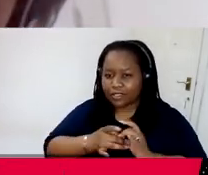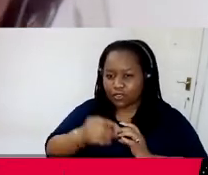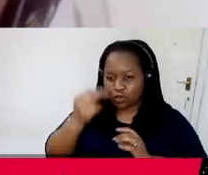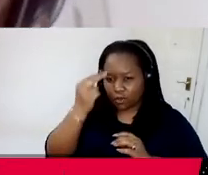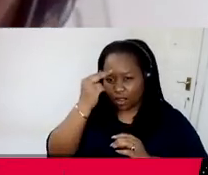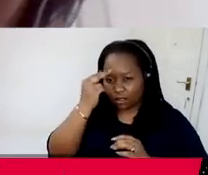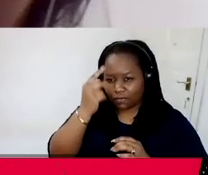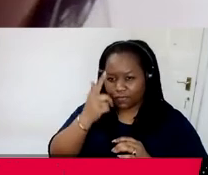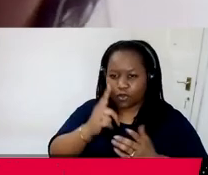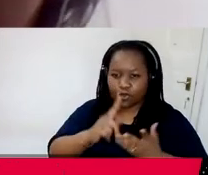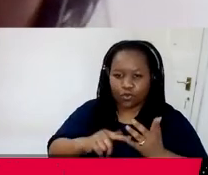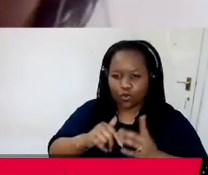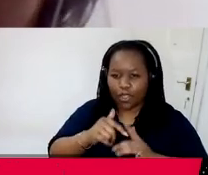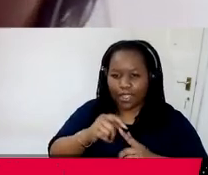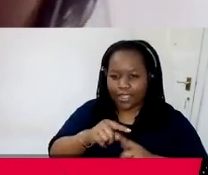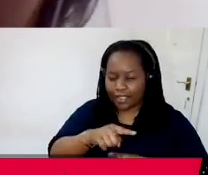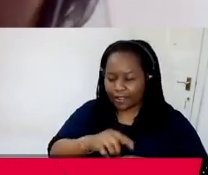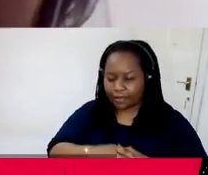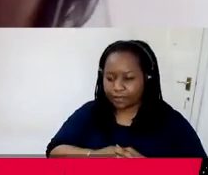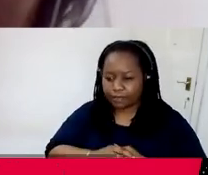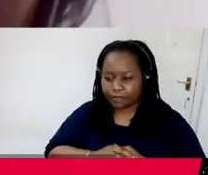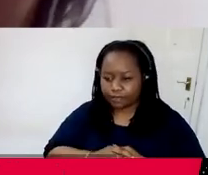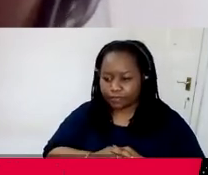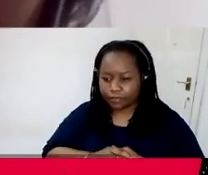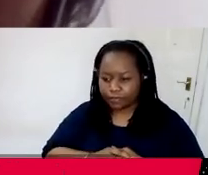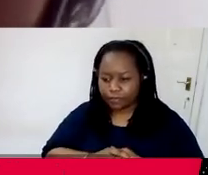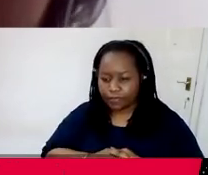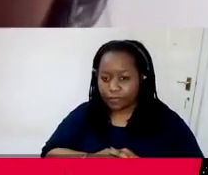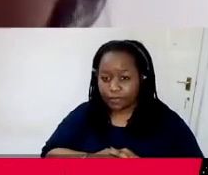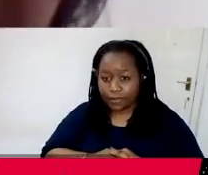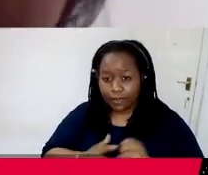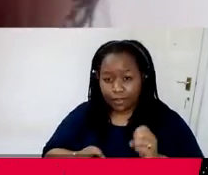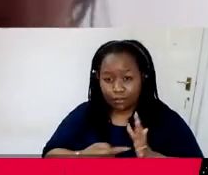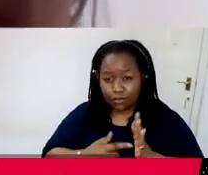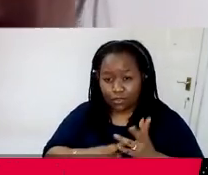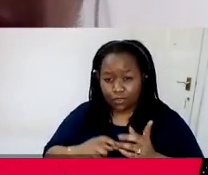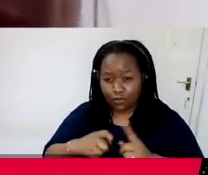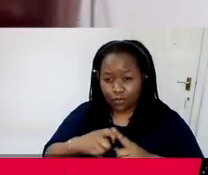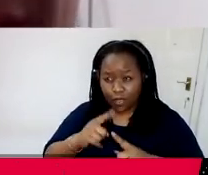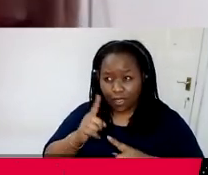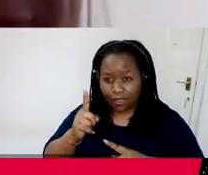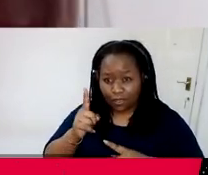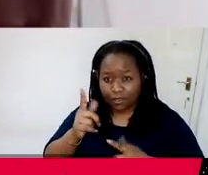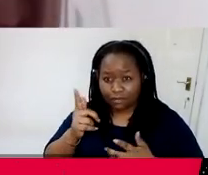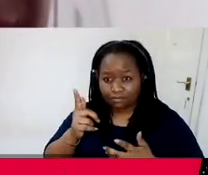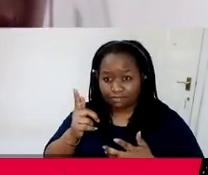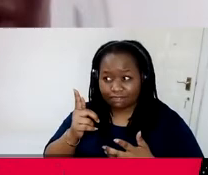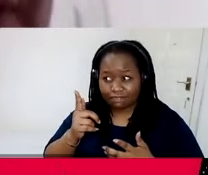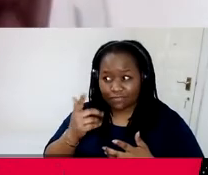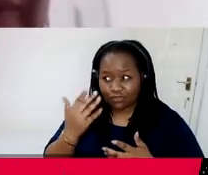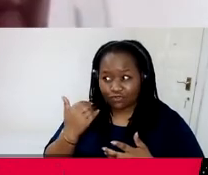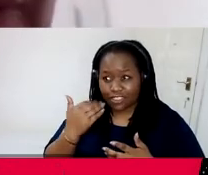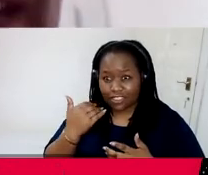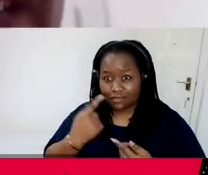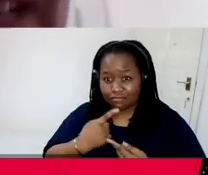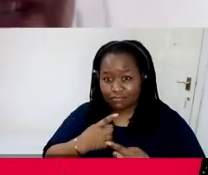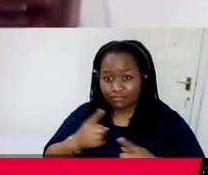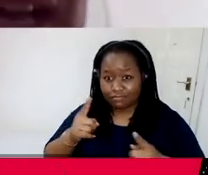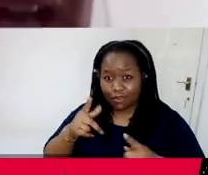aid is very interesting. And to be honest, I'm not entirely sure what I think the significance of